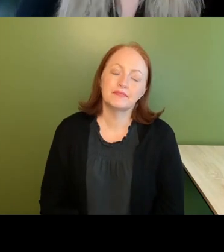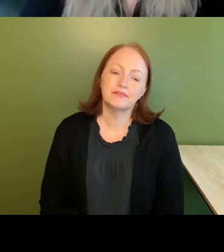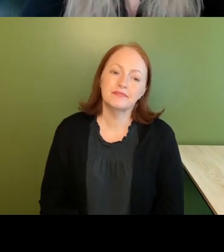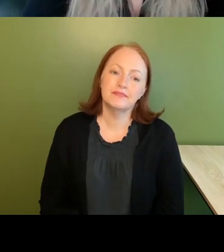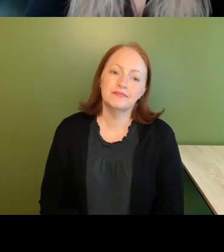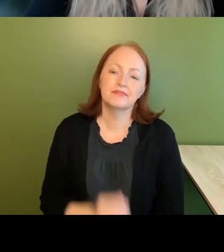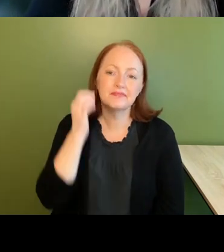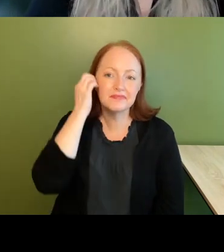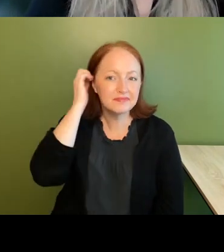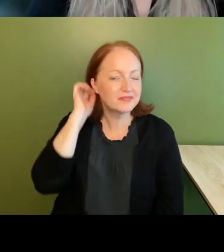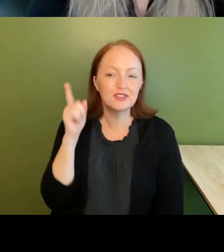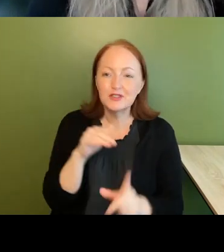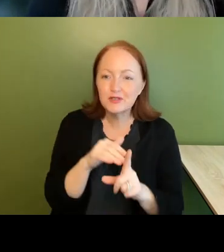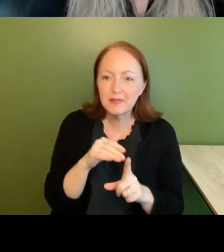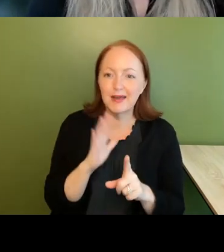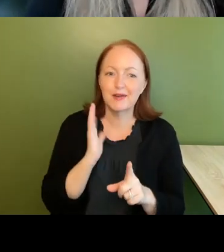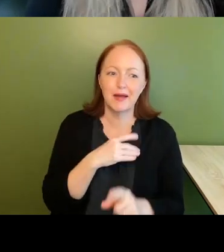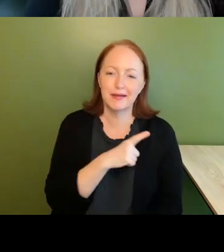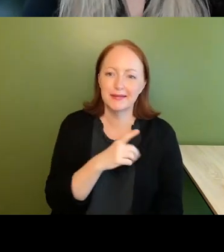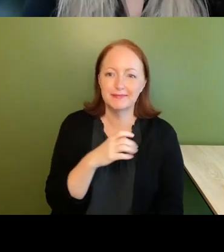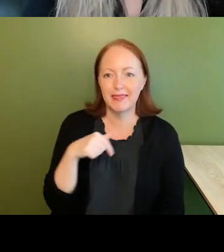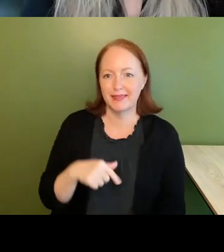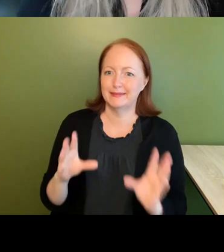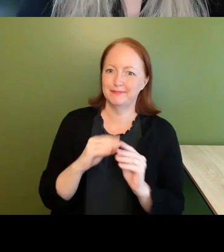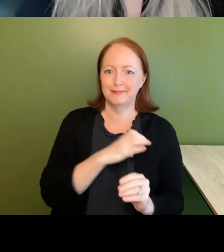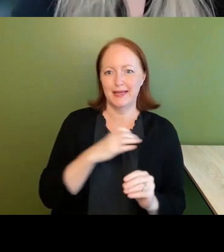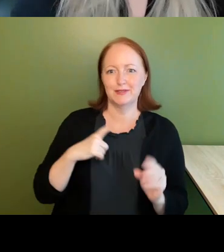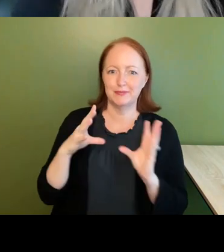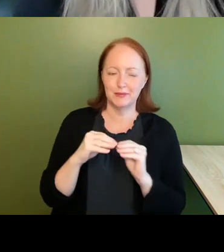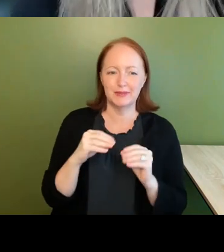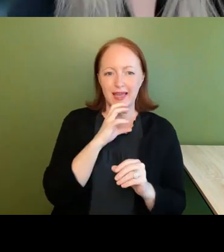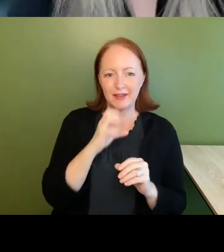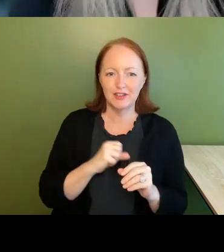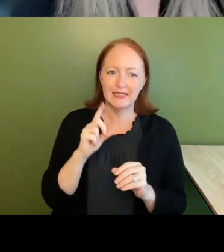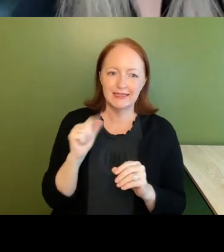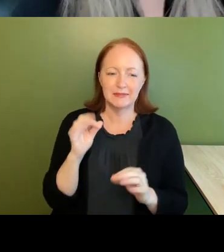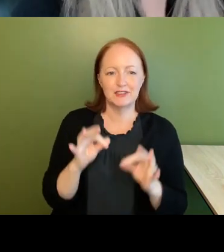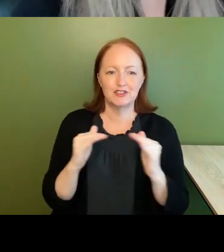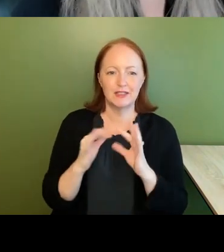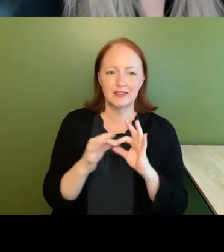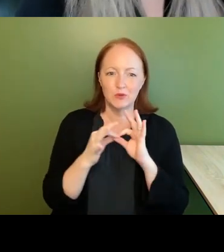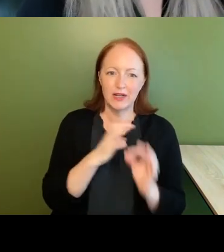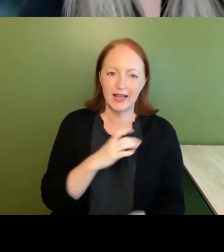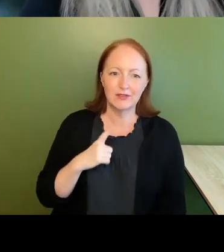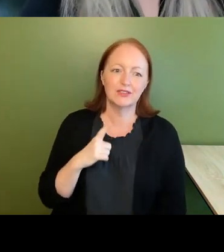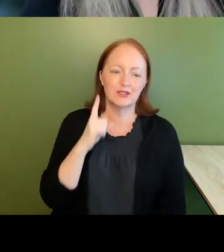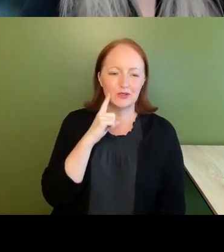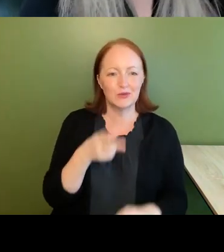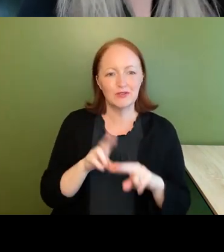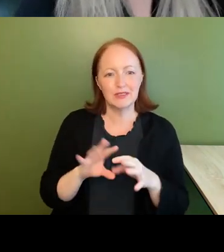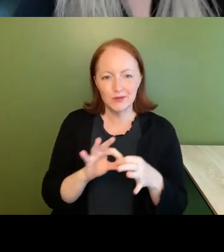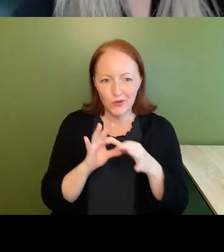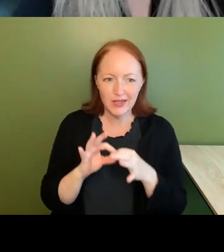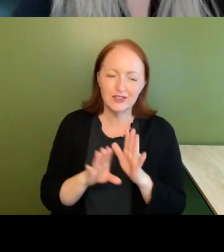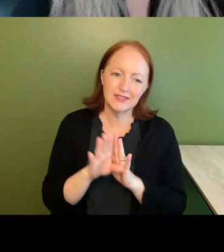And another little reminder about the Council's purpose. The goal of the Elder and Disability Justice Coordinating Council is to increase coordination